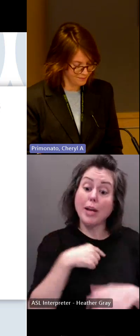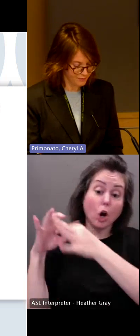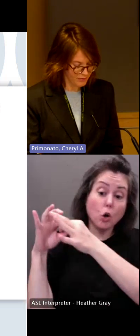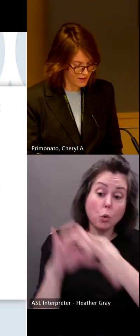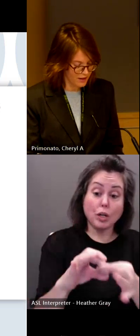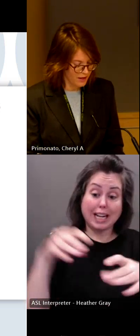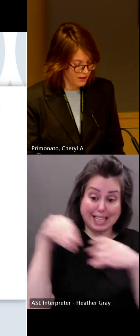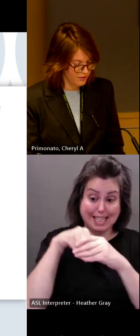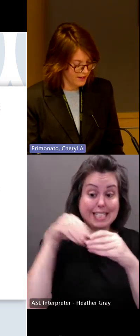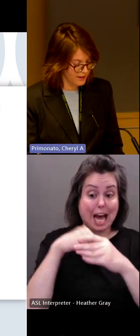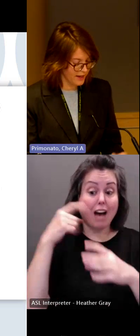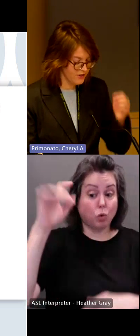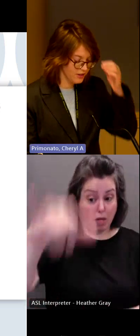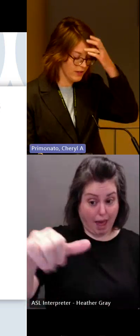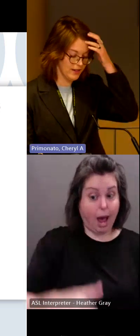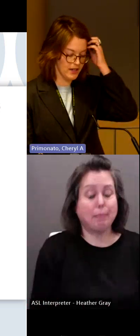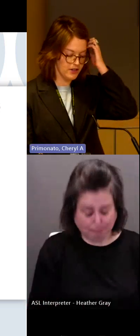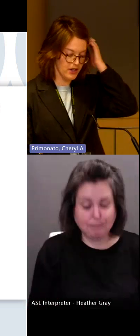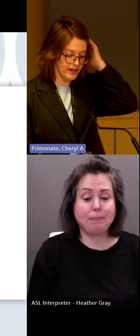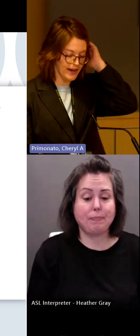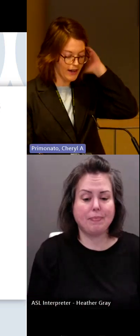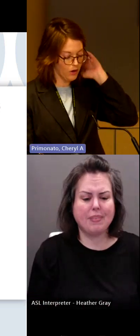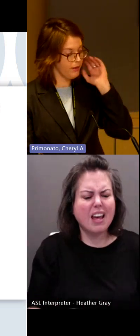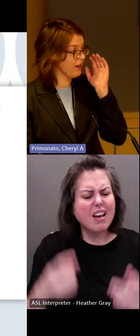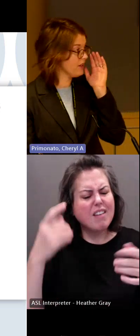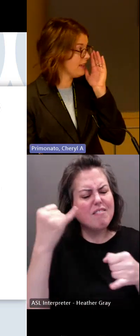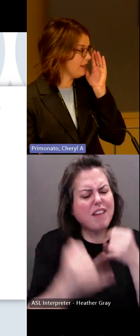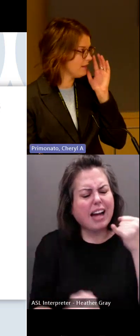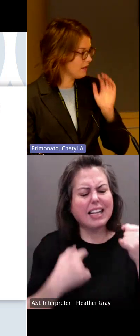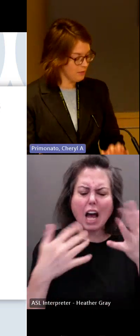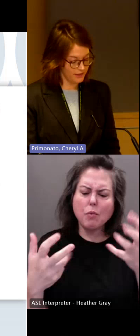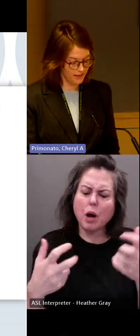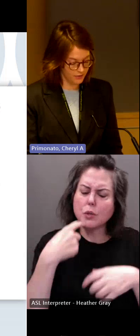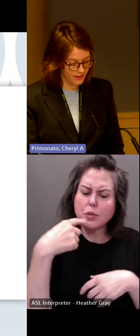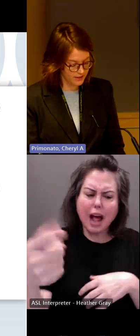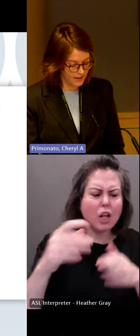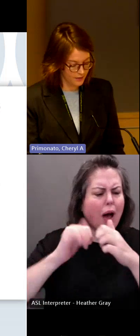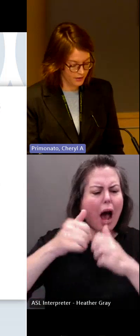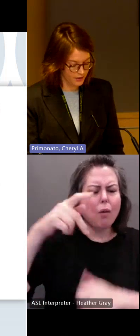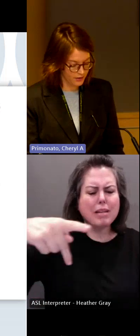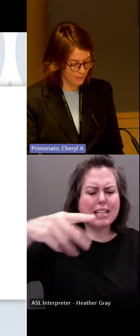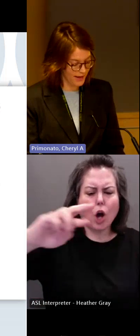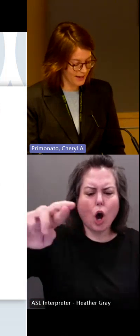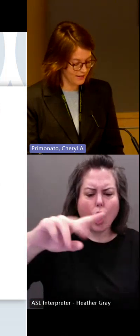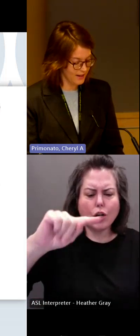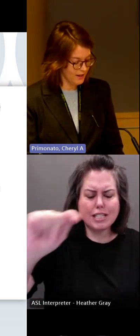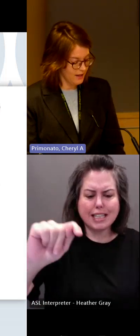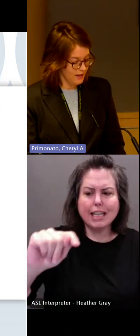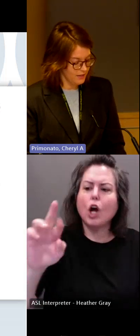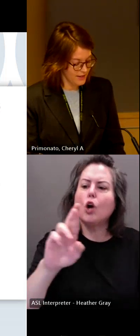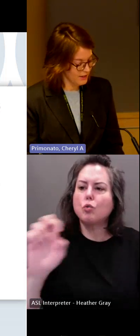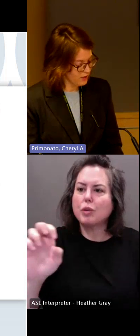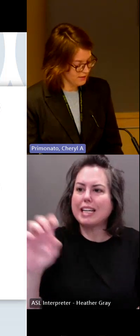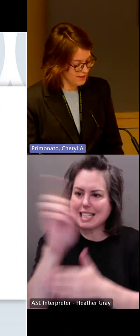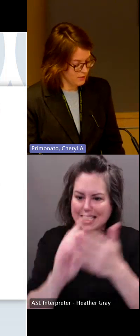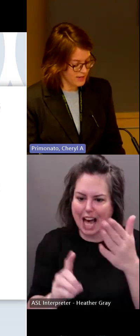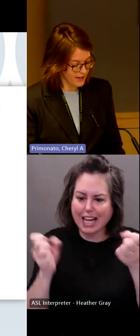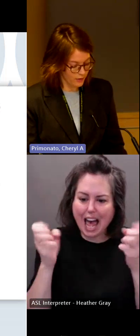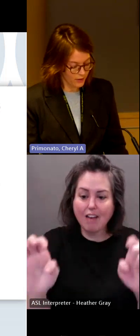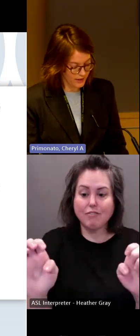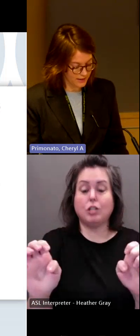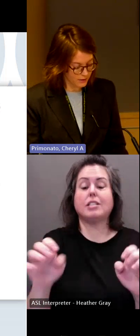that. Finally, I just wanted to touch on how PRT's bus line redesign efforts would impact the Next